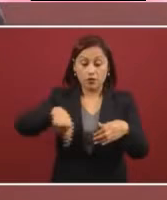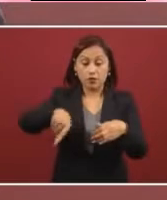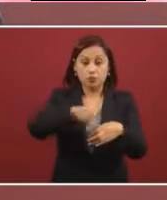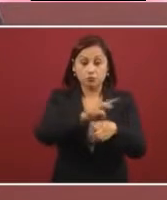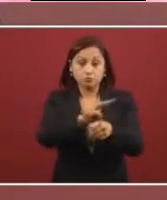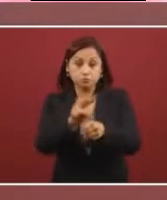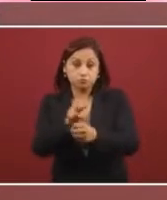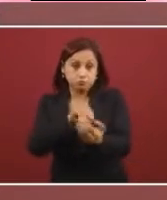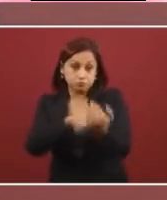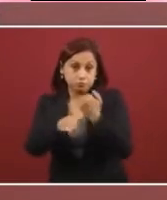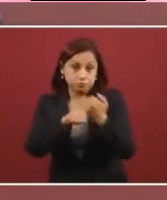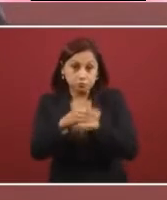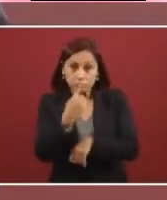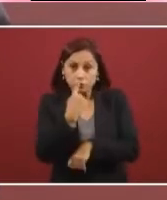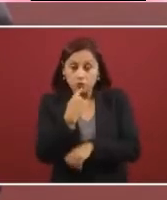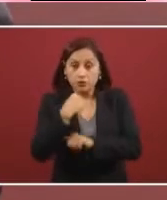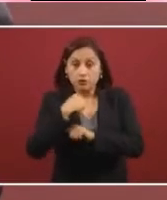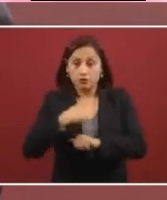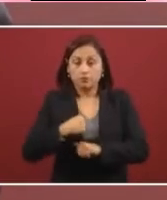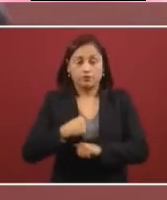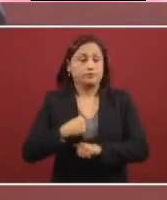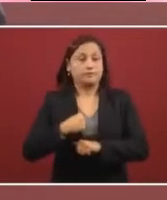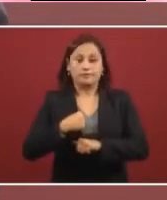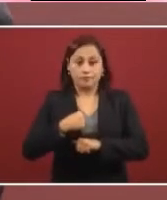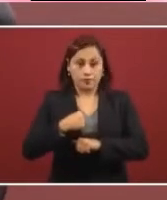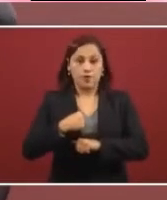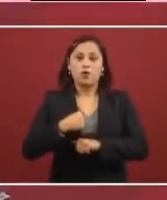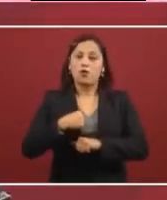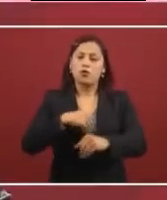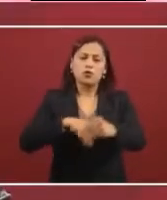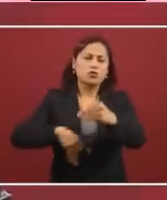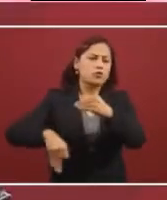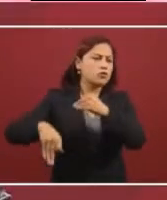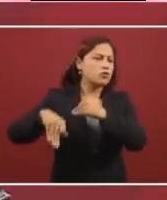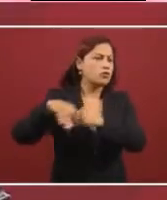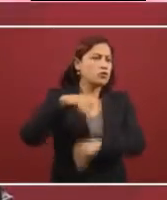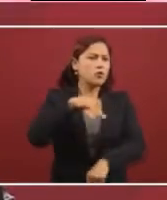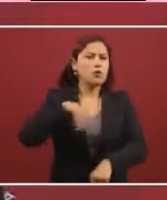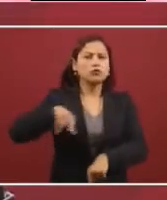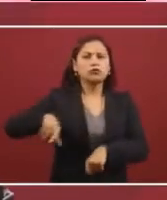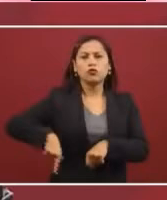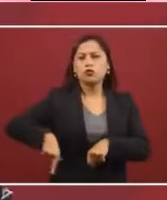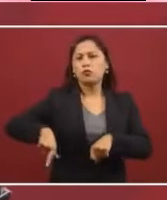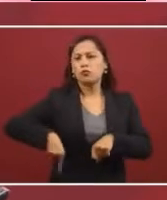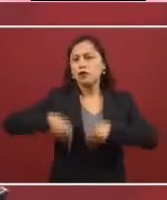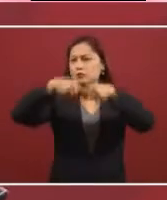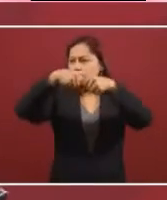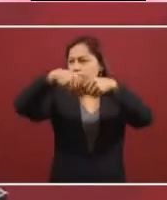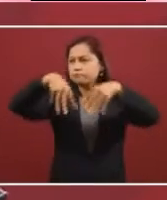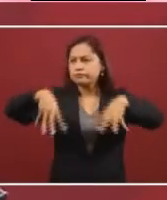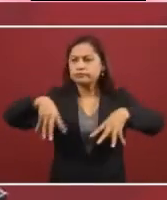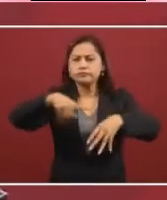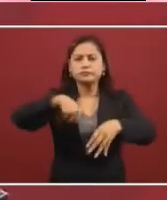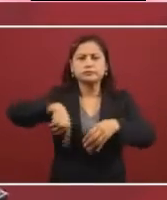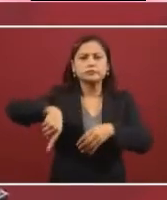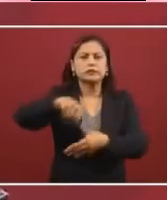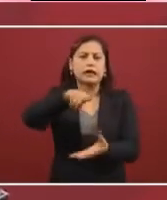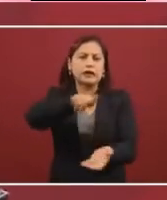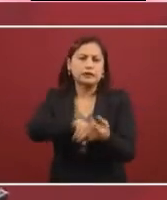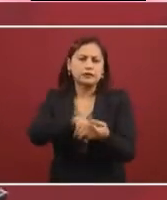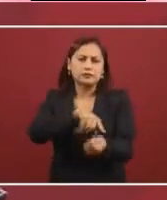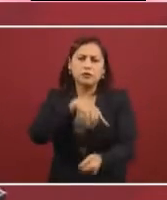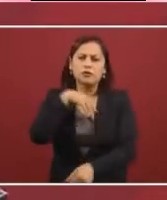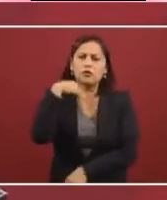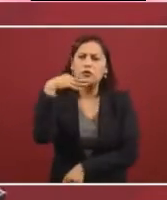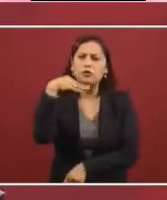police, but also in the government in conjunction with them, that they need to end